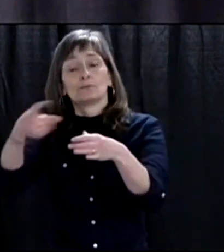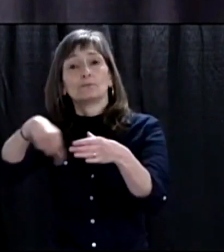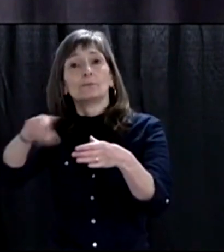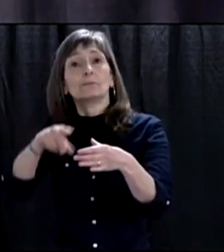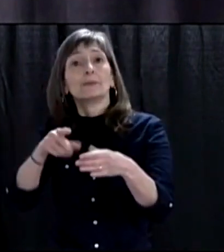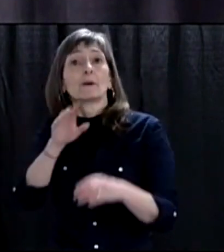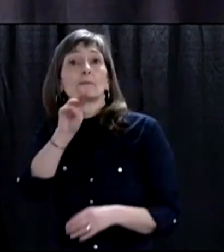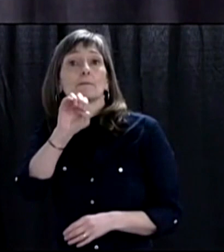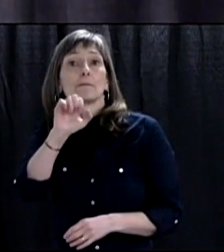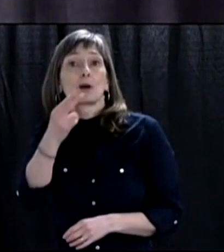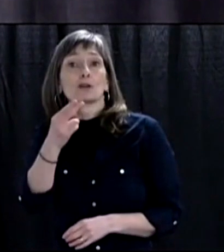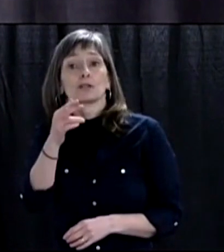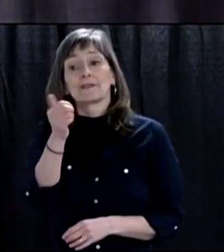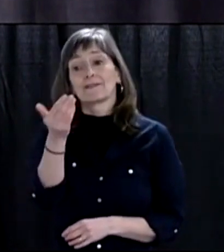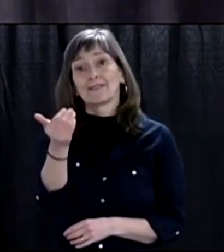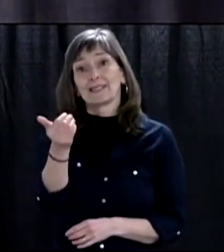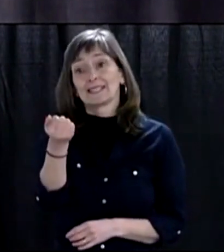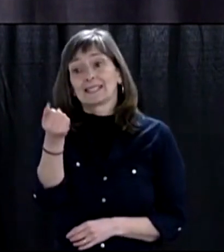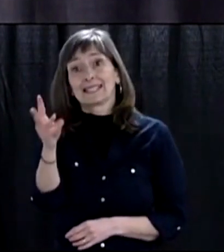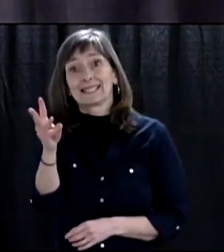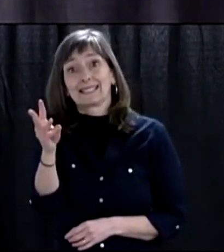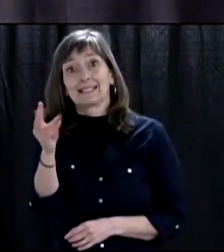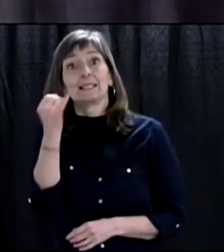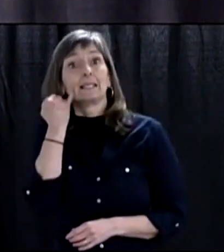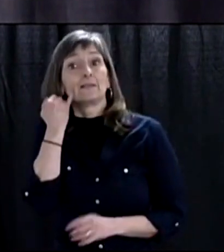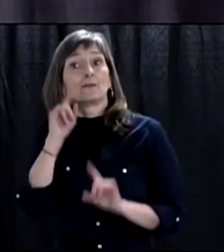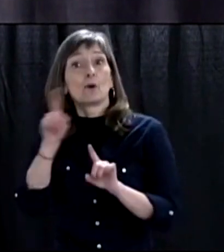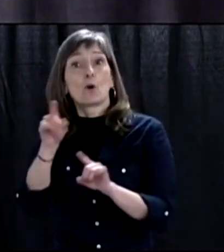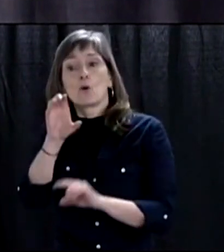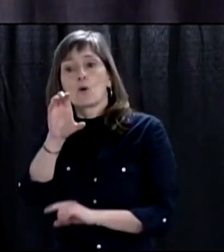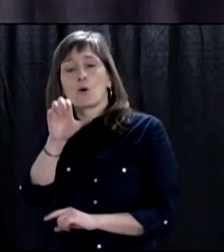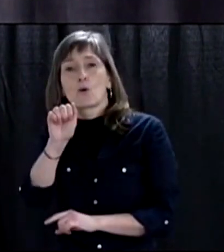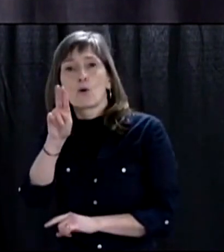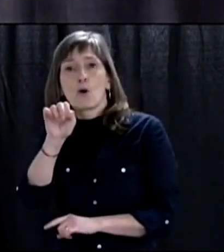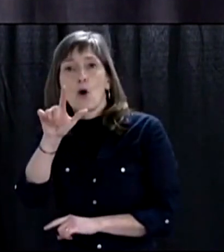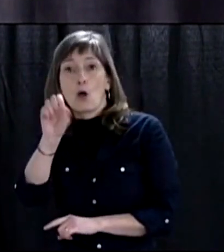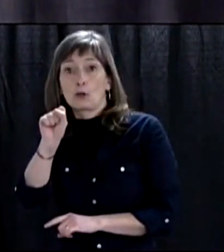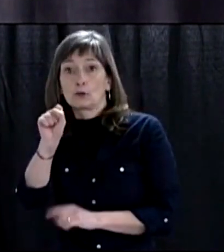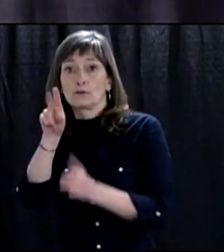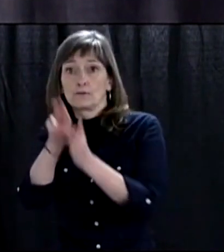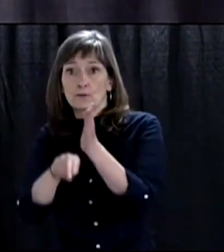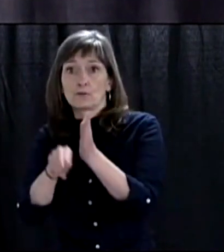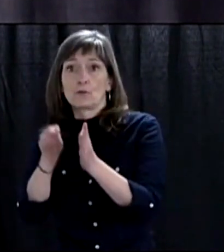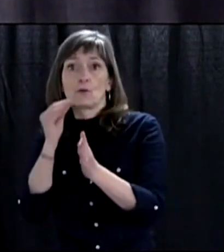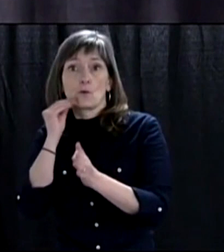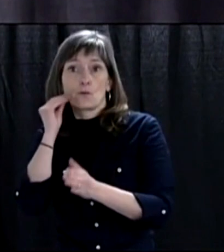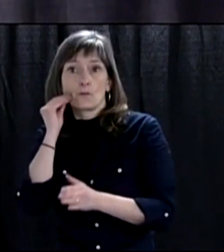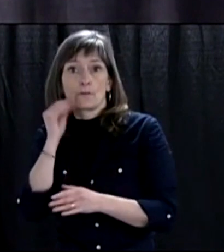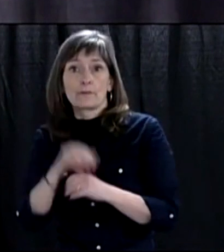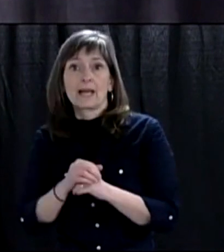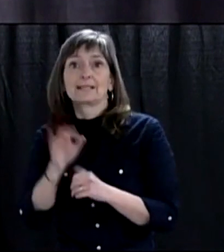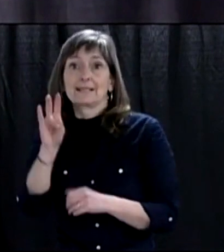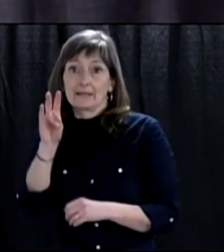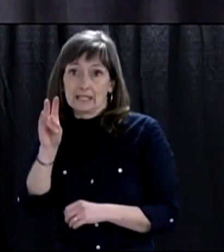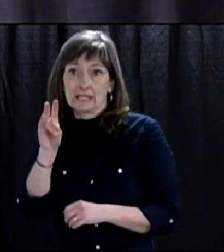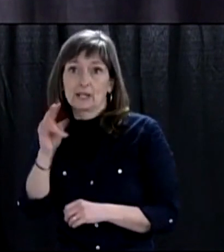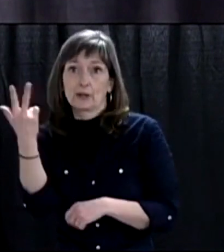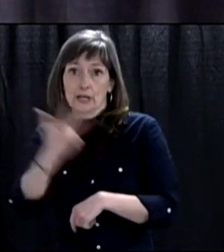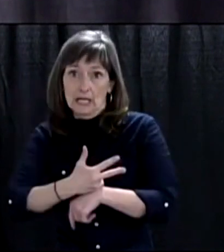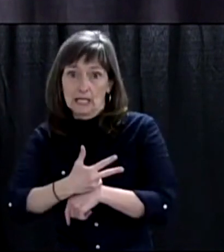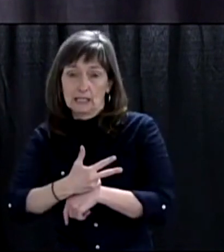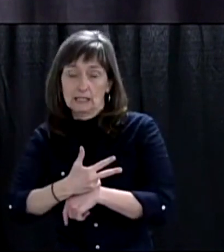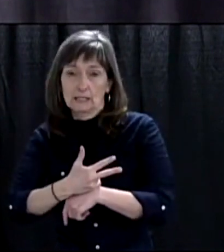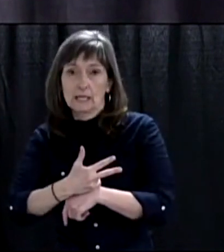on March 15th, 16th, and 17th. Based on Eastern Health's public health investigation, I